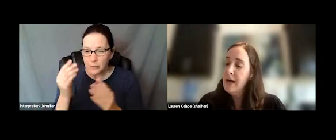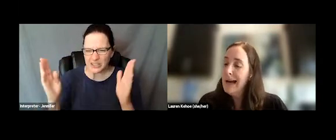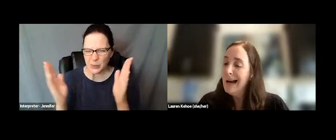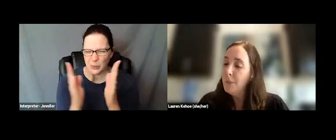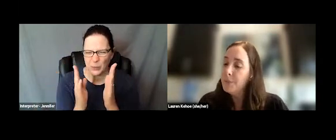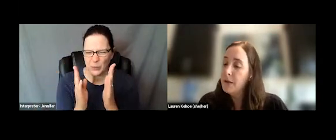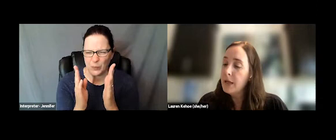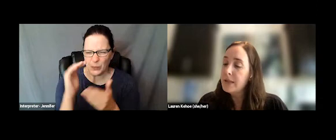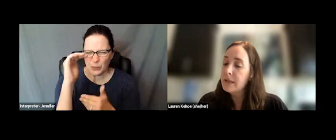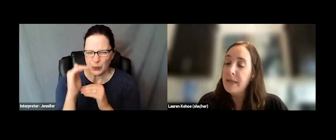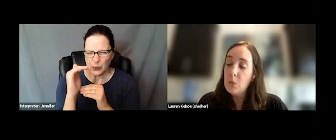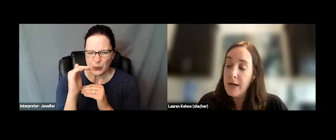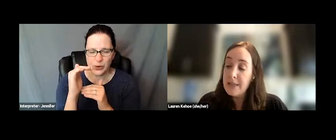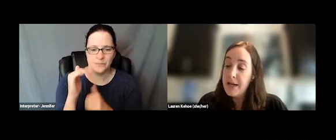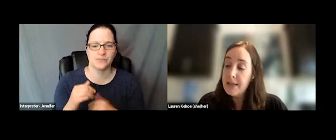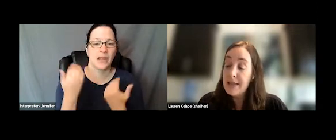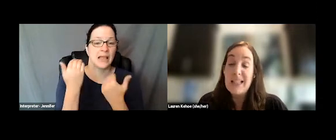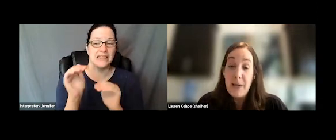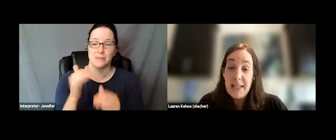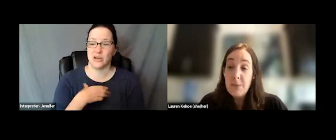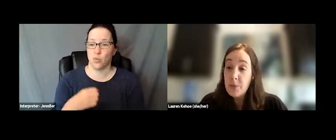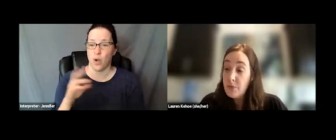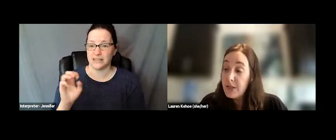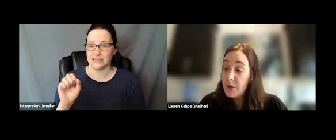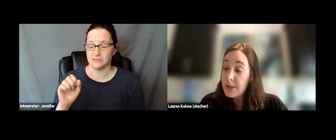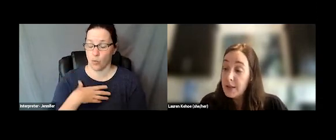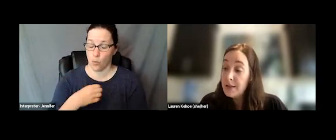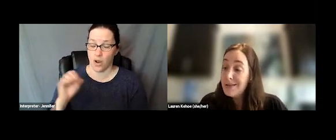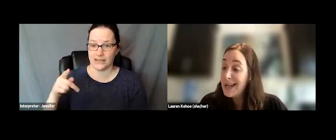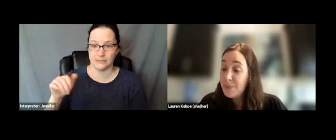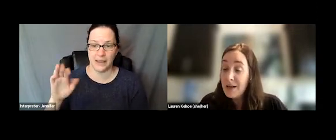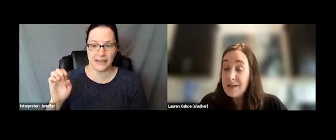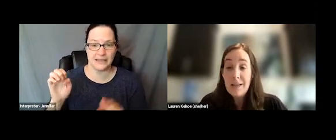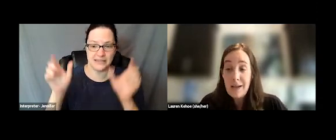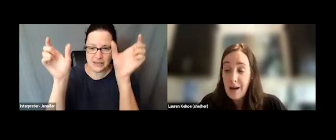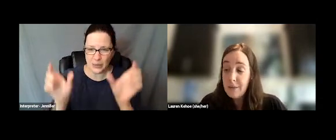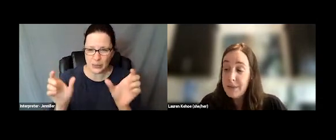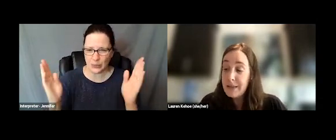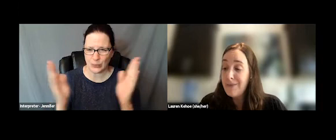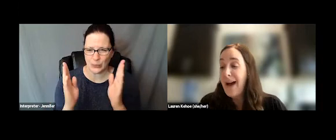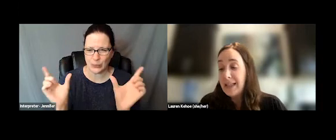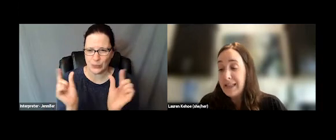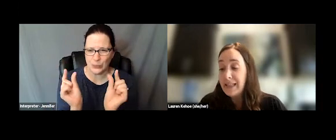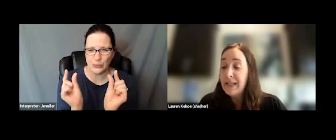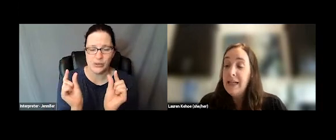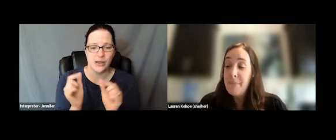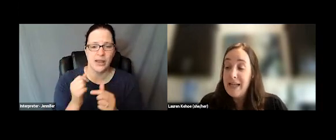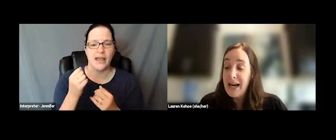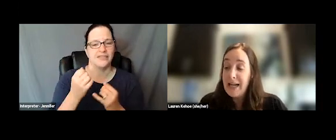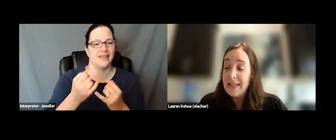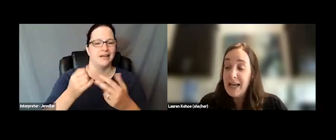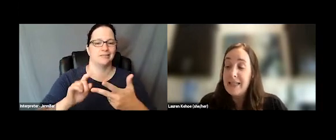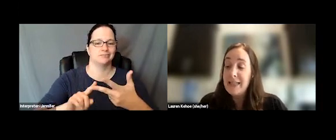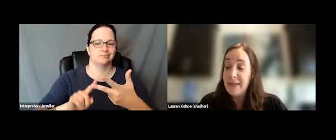columns. There was limited white space and spacing between resources, text boxes, and columns. And finally,